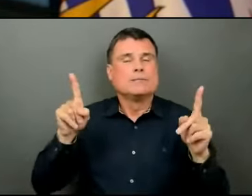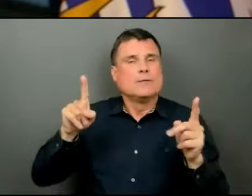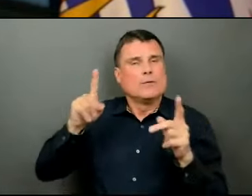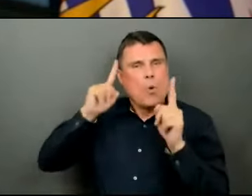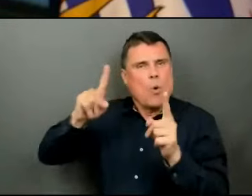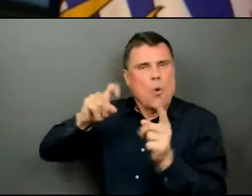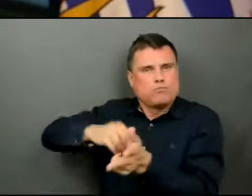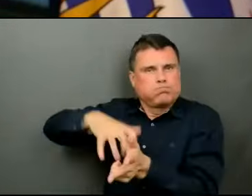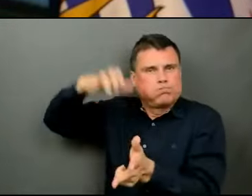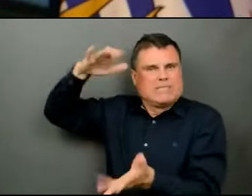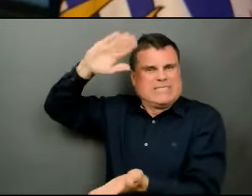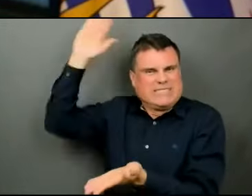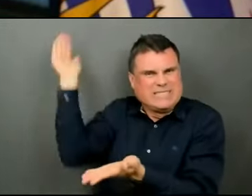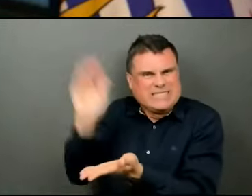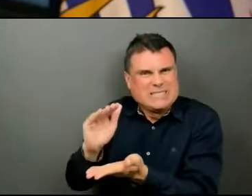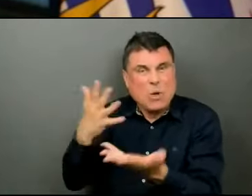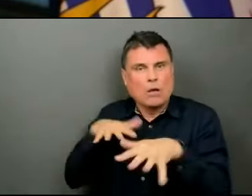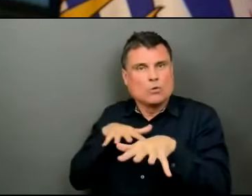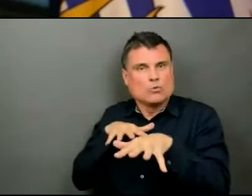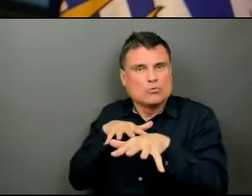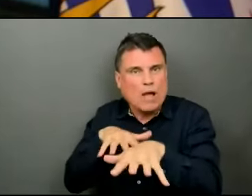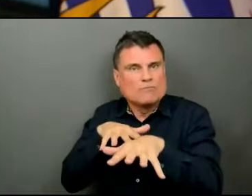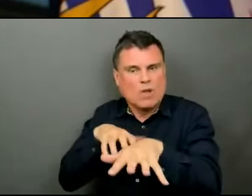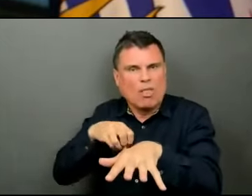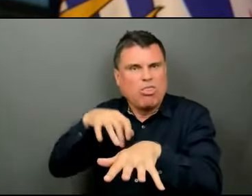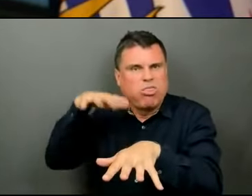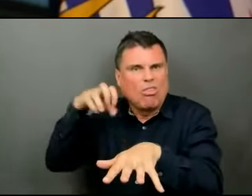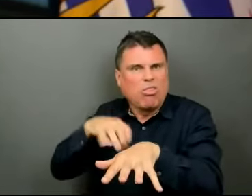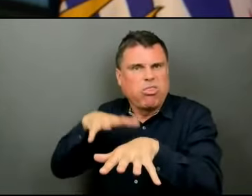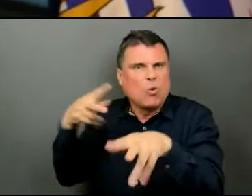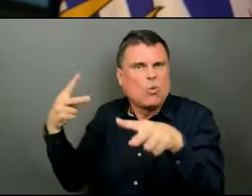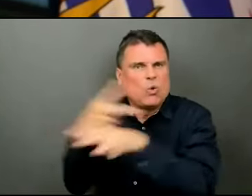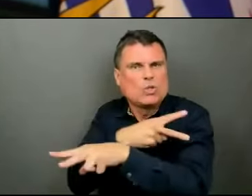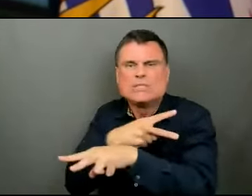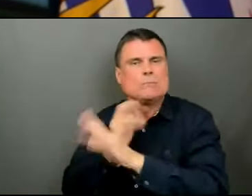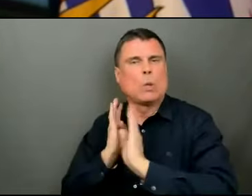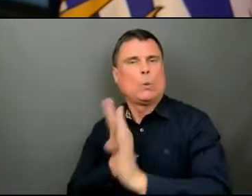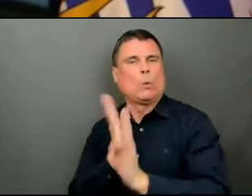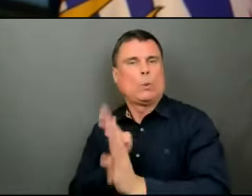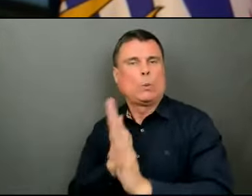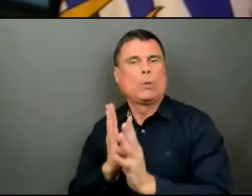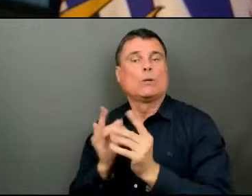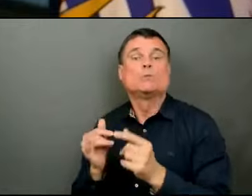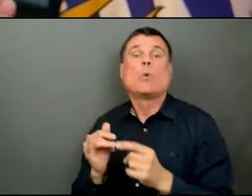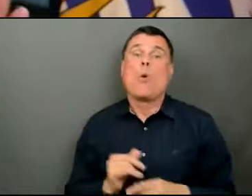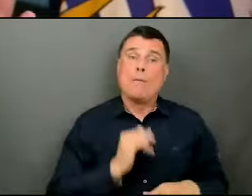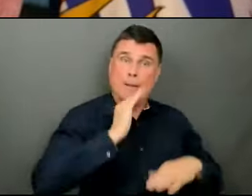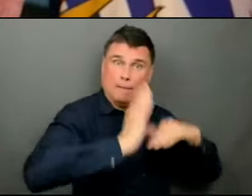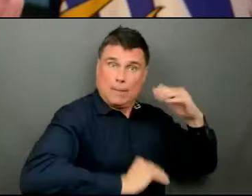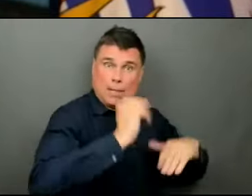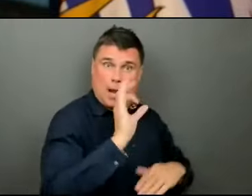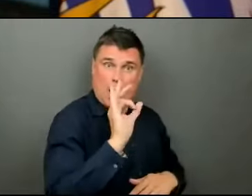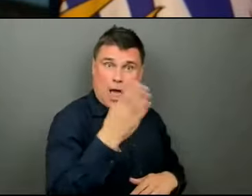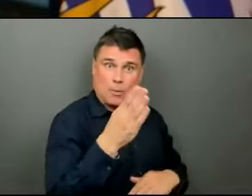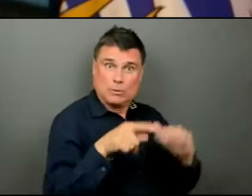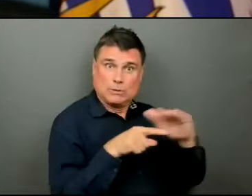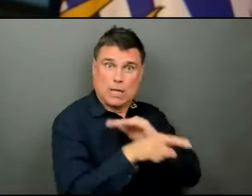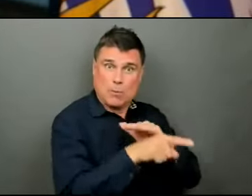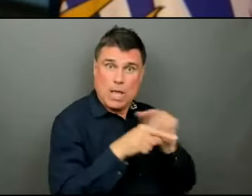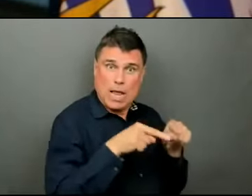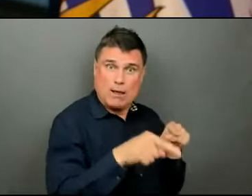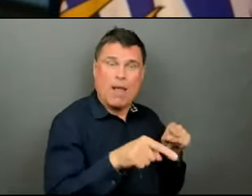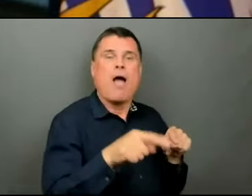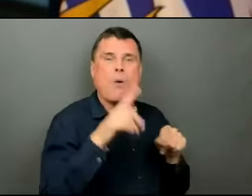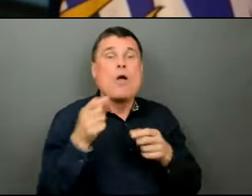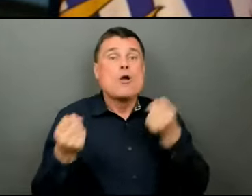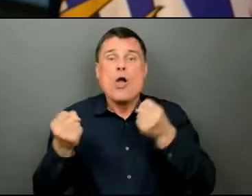our carbon footprint. And with the start of major construction on the Broadway subway line, we can now officially say this is happening.